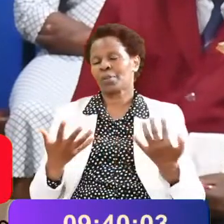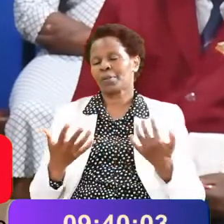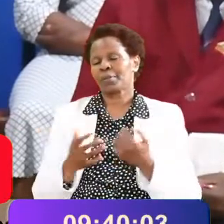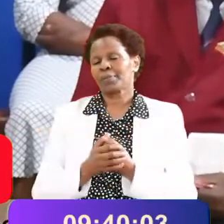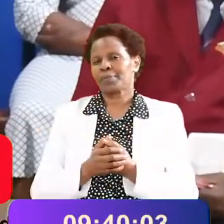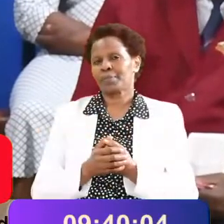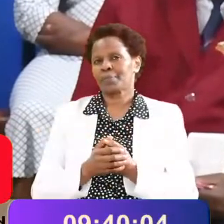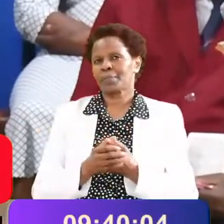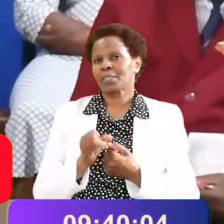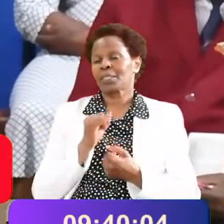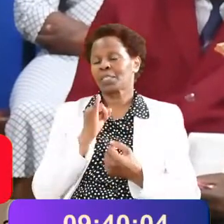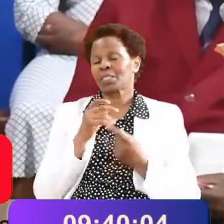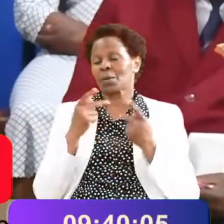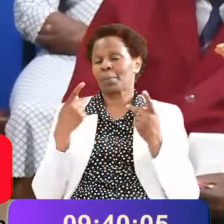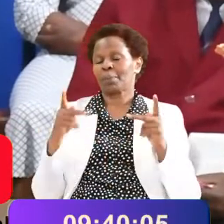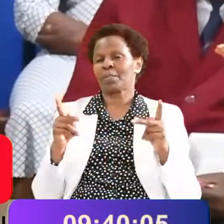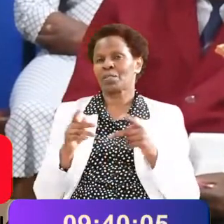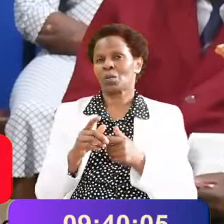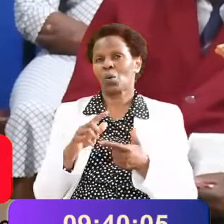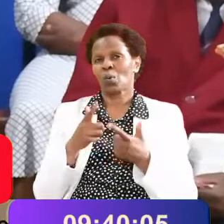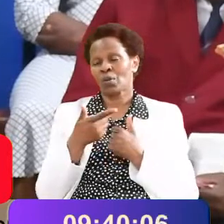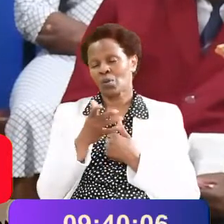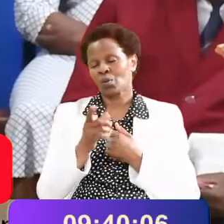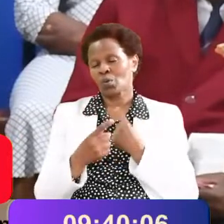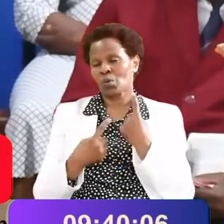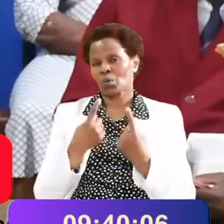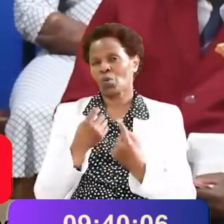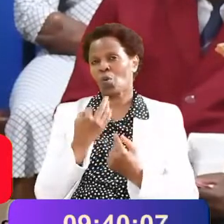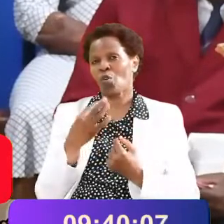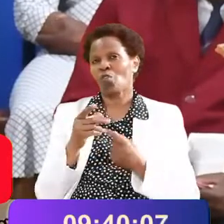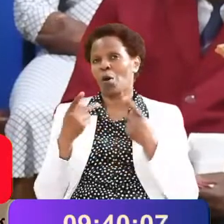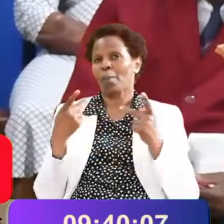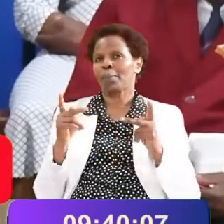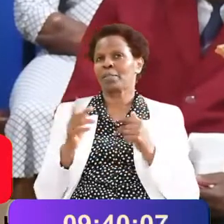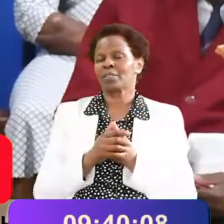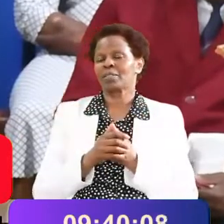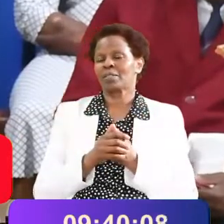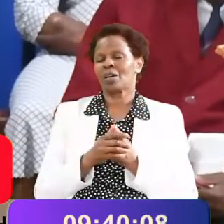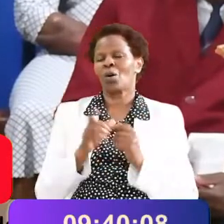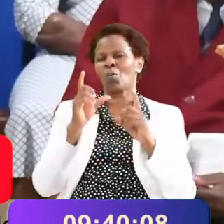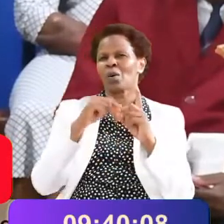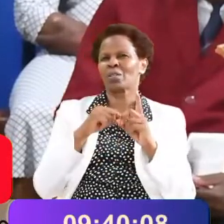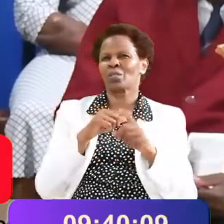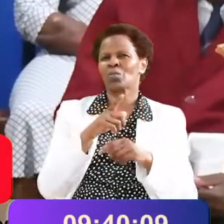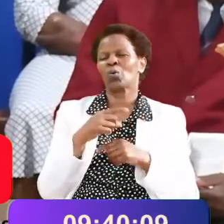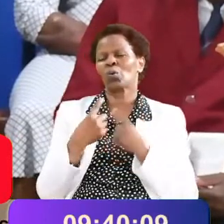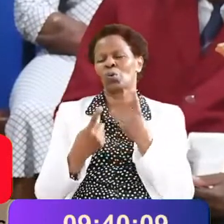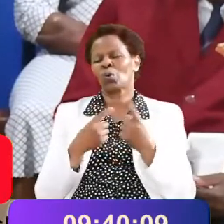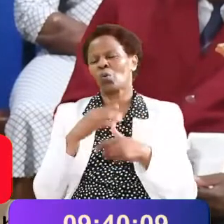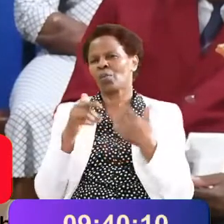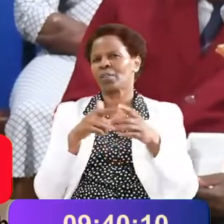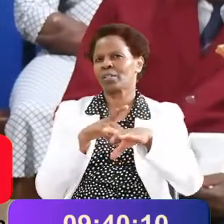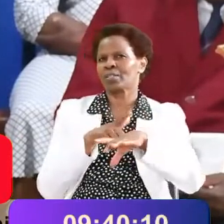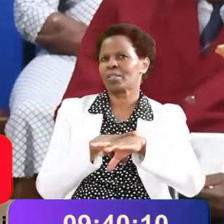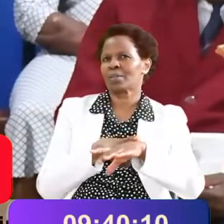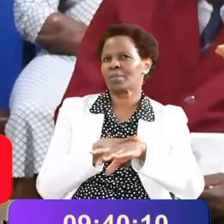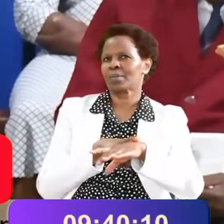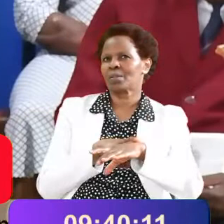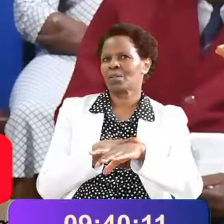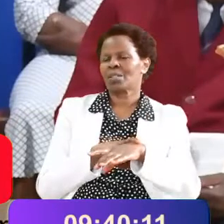peace. When we talk about peace, this is a word that we mention all the time. We are coming from